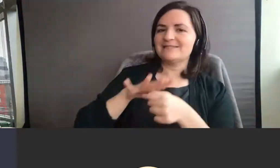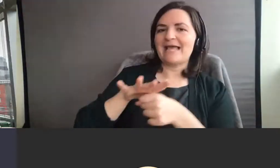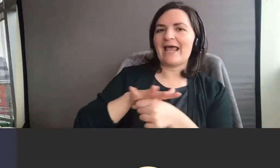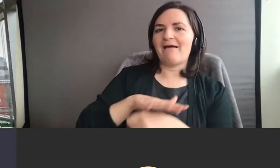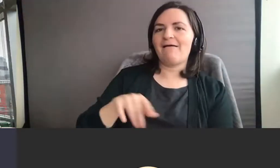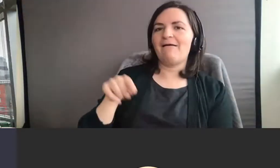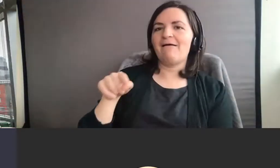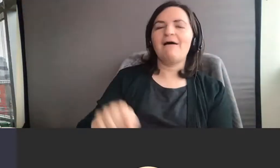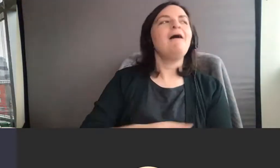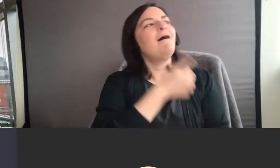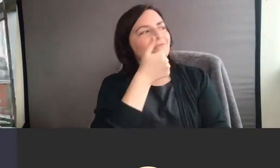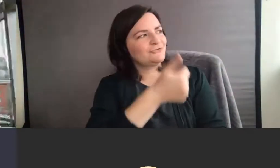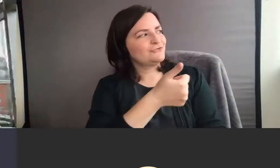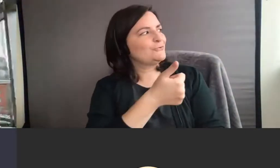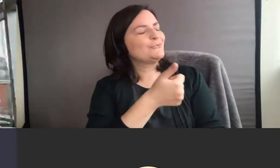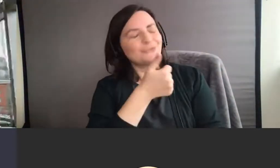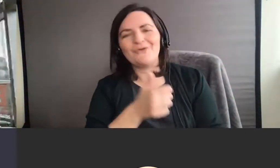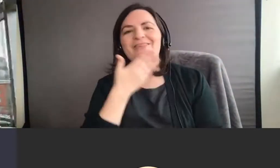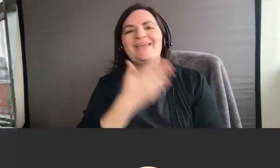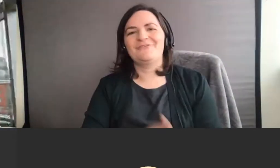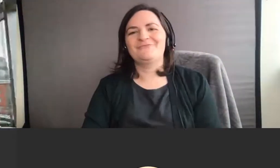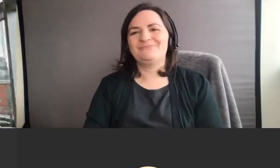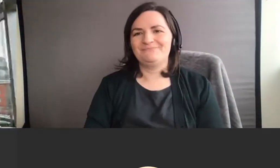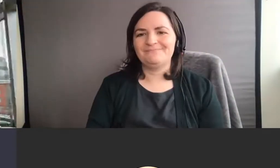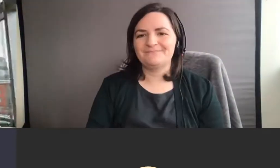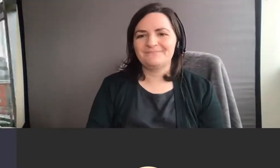yeah, that's what I mean. Yeah, Cool. you're correct. Right. Yeah, thank you.